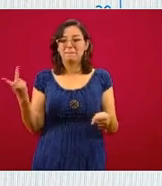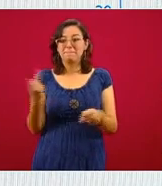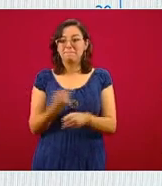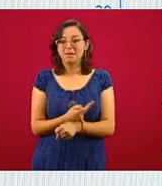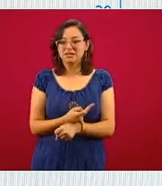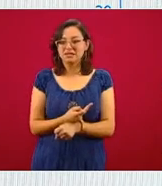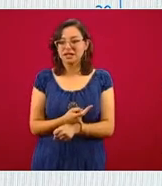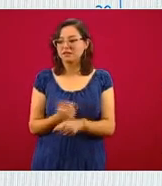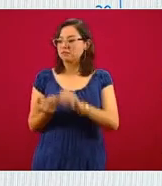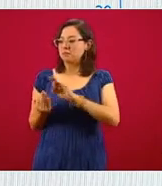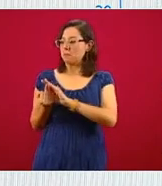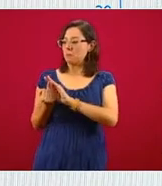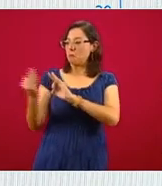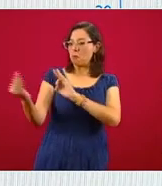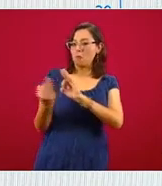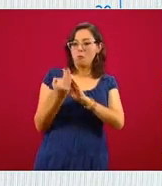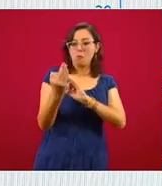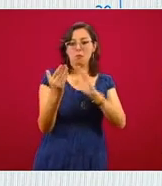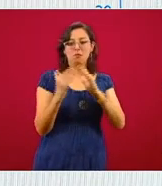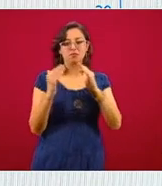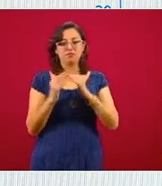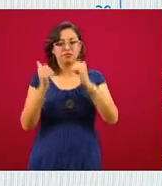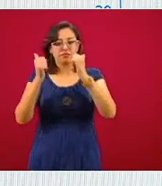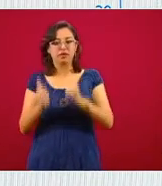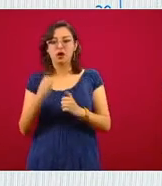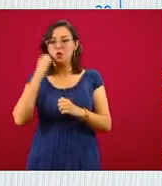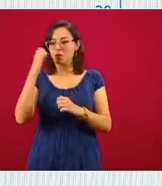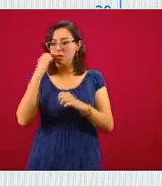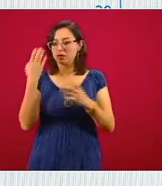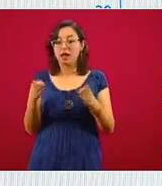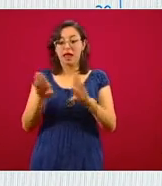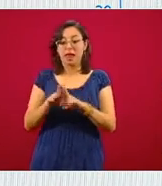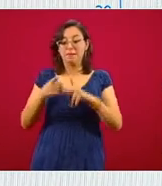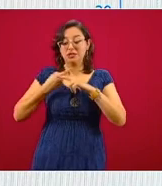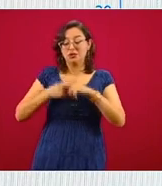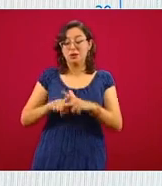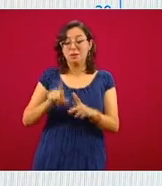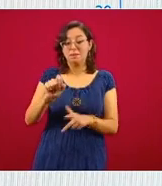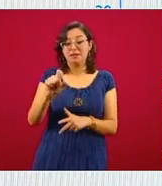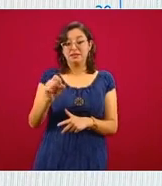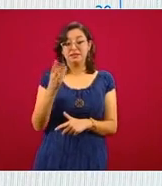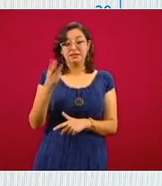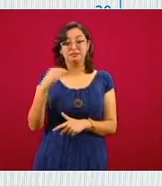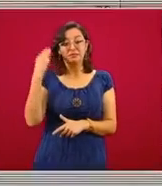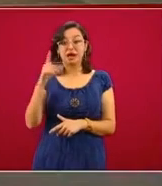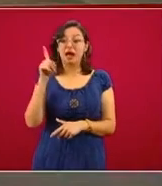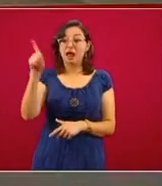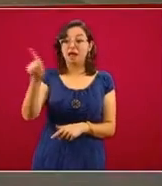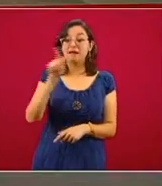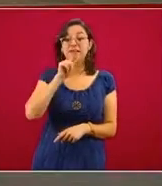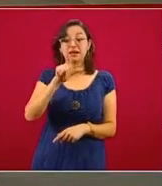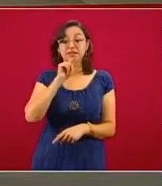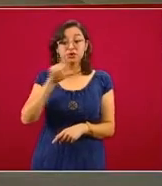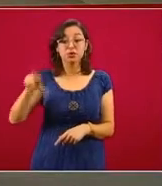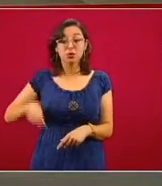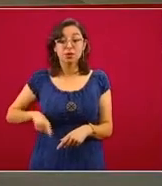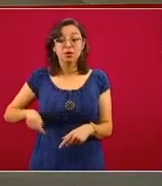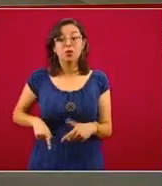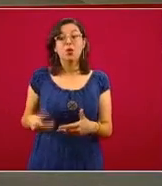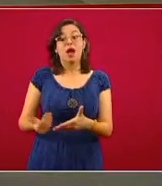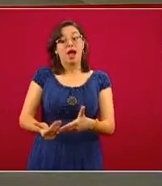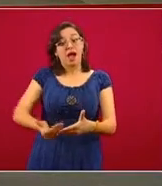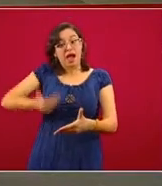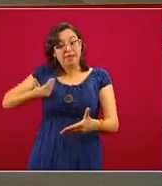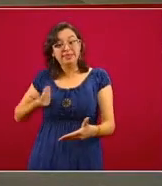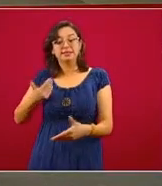in March 26. So it all started when the massive mitigation